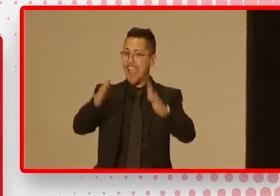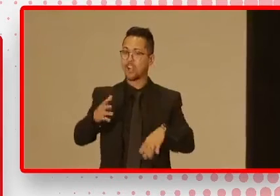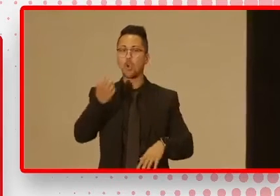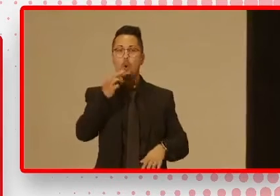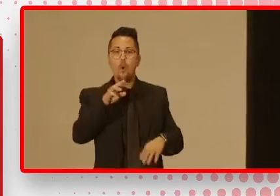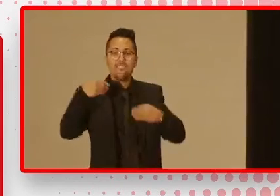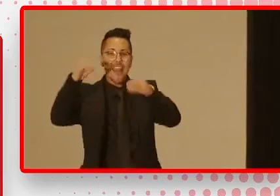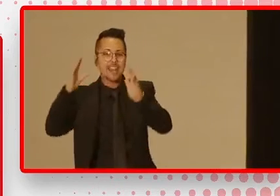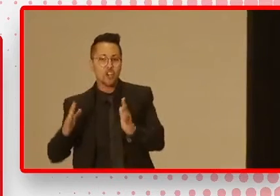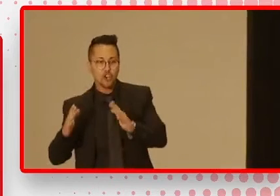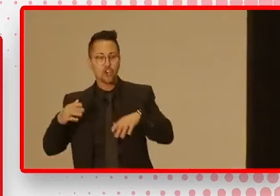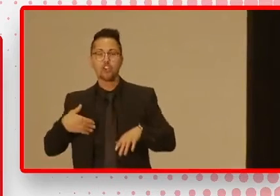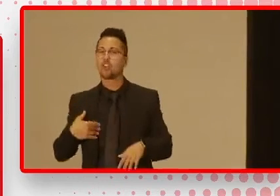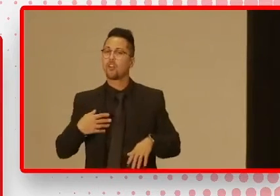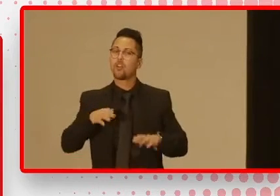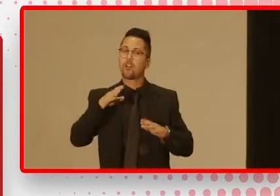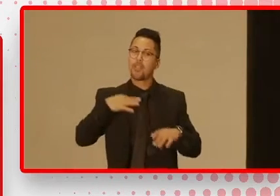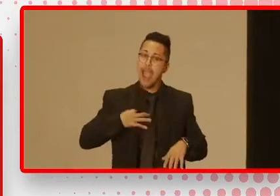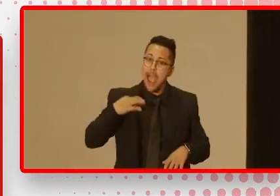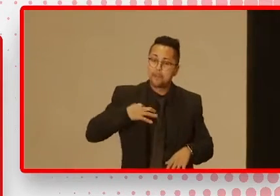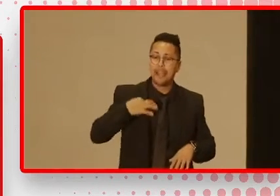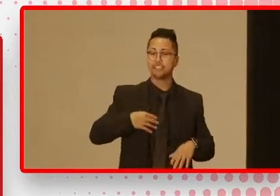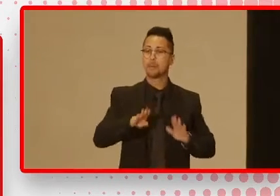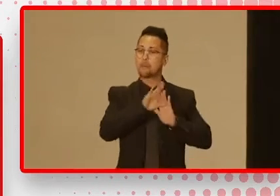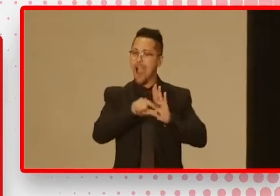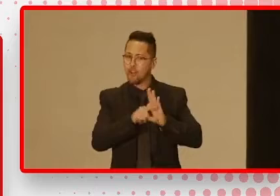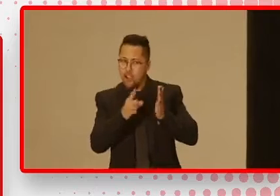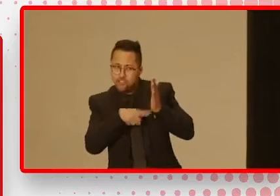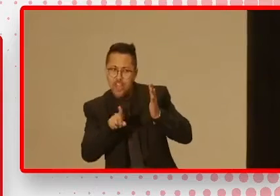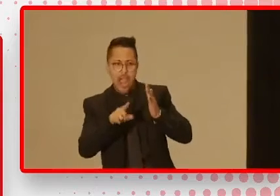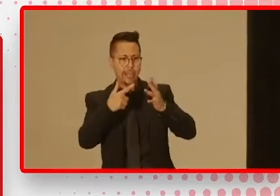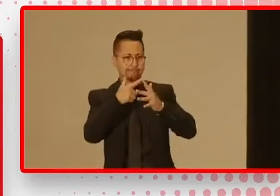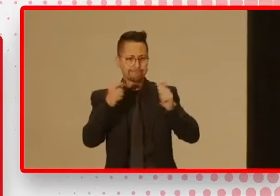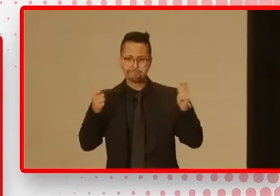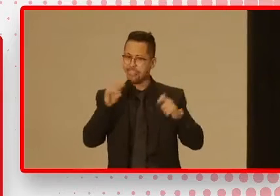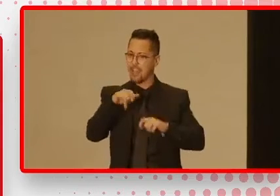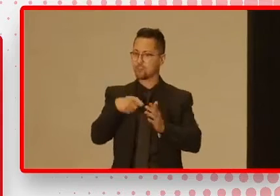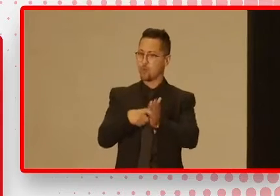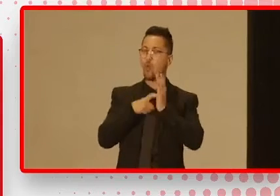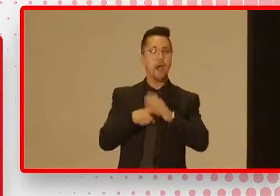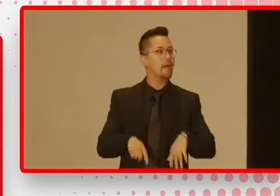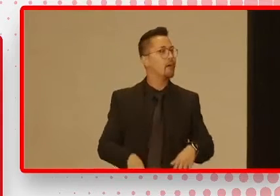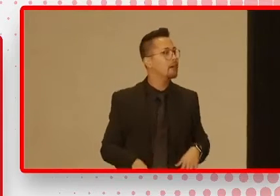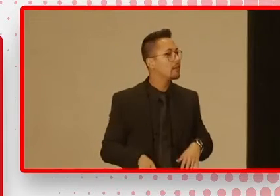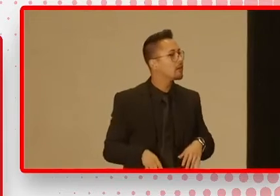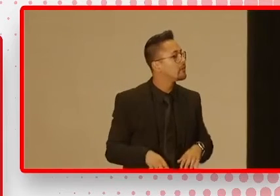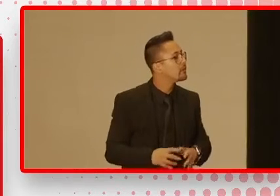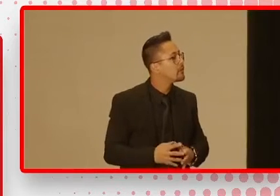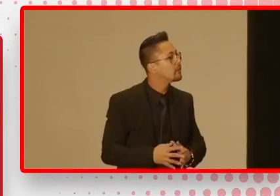The application, the background check process, all of that stuff that is required to become a provider.